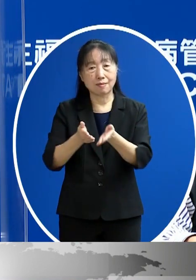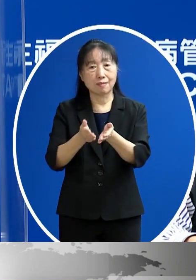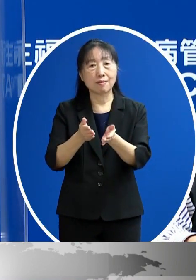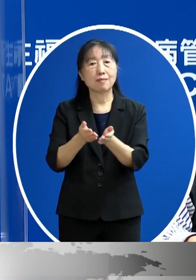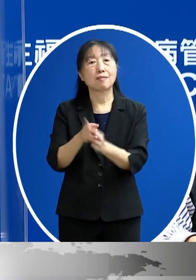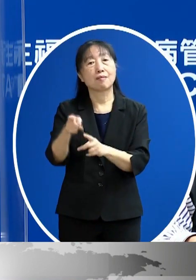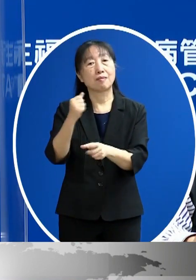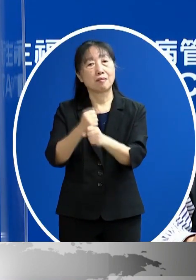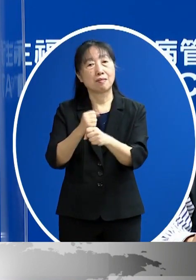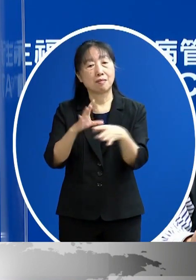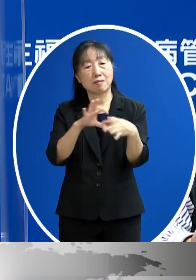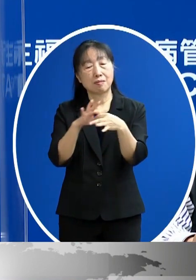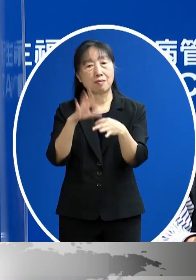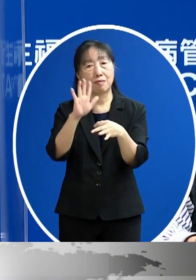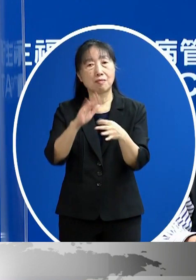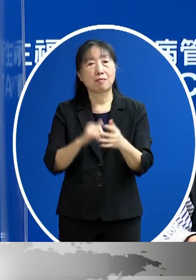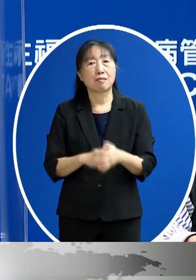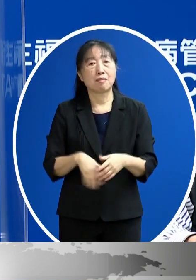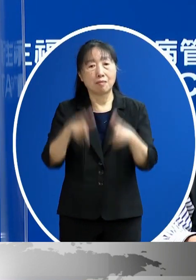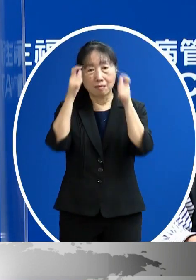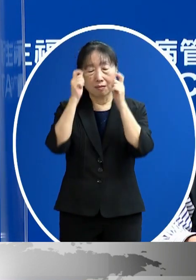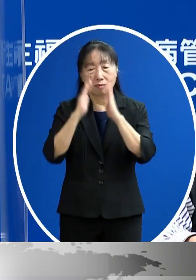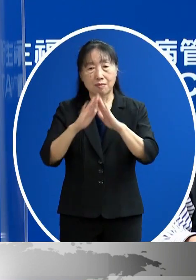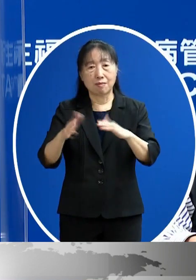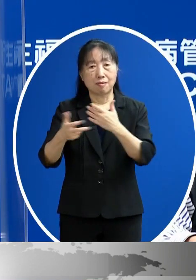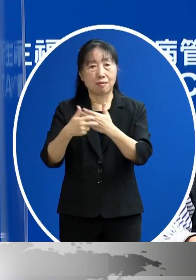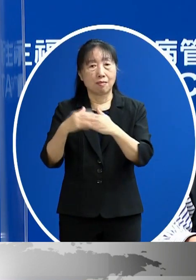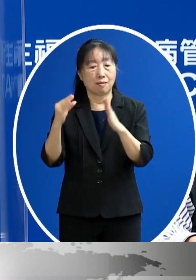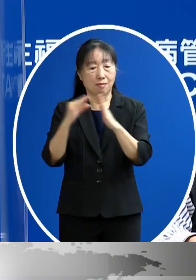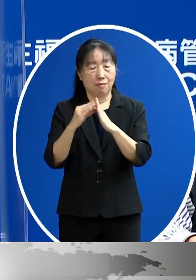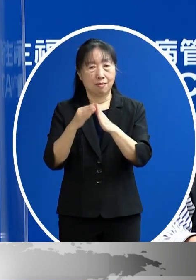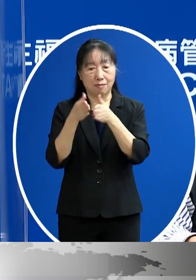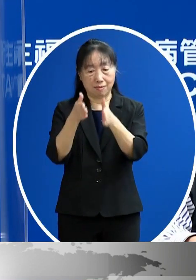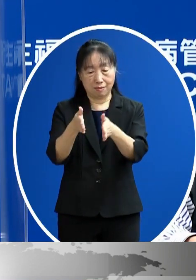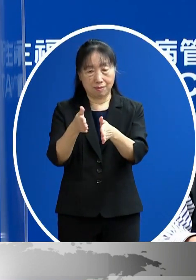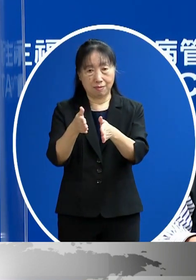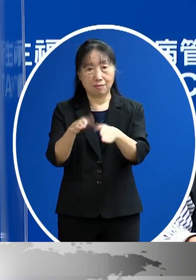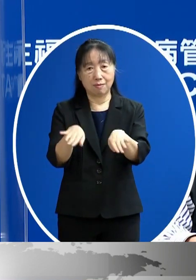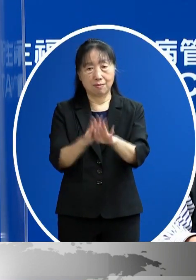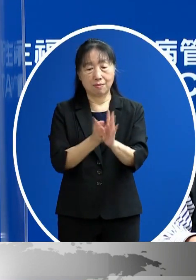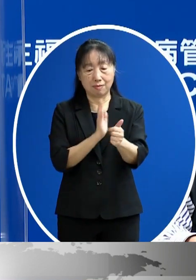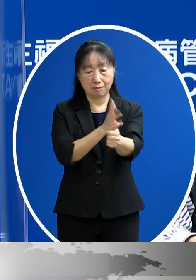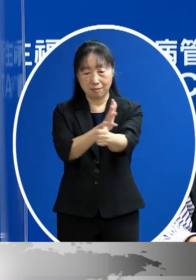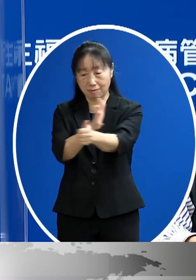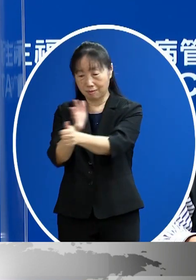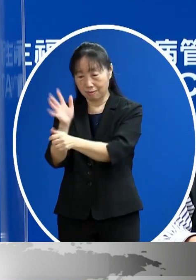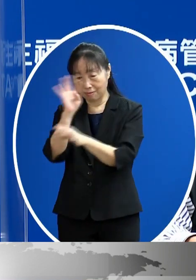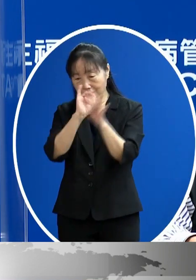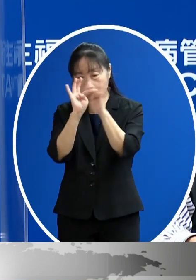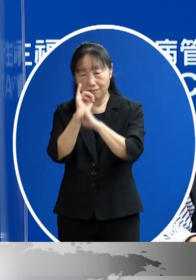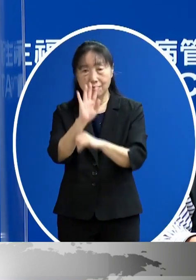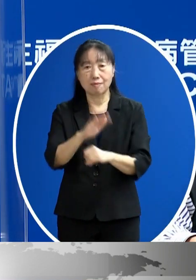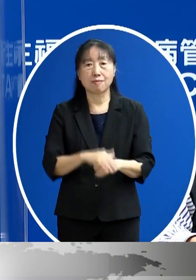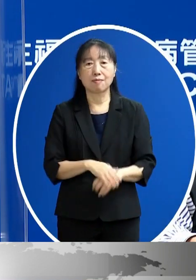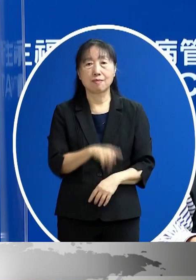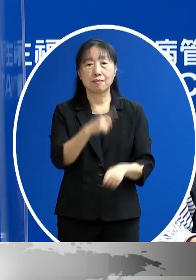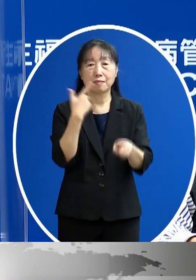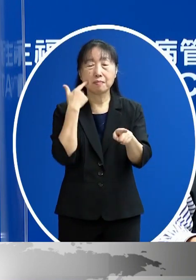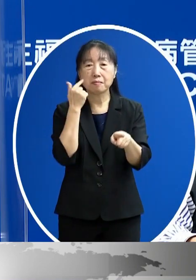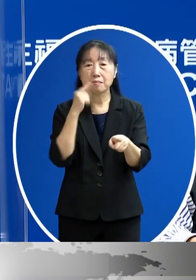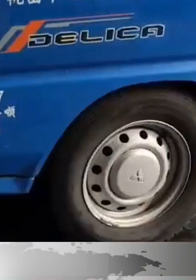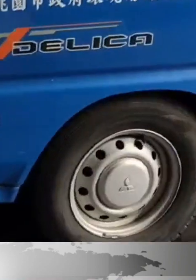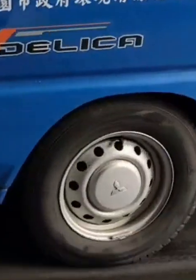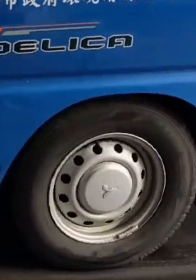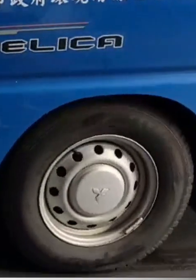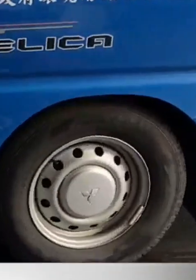Kaohsiung's Department of Health is investigating the matter. It seems that the father had been to Northern Taiwan, so we're investigating the case based on these two